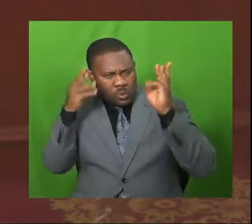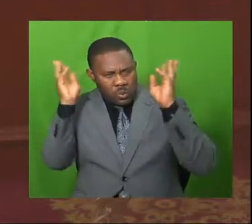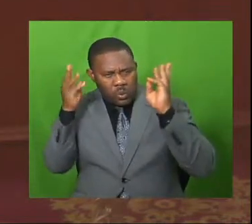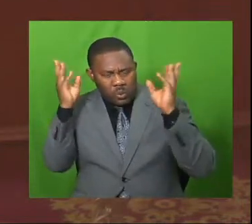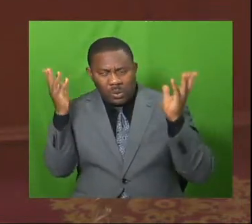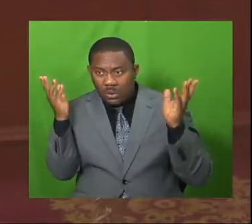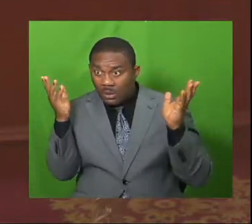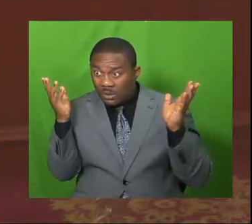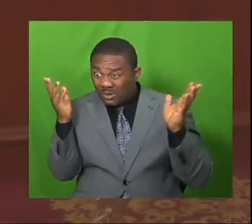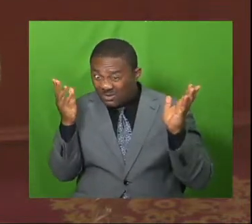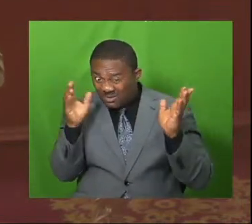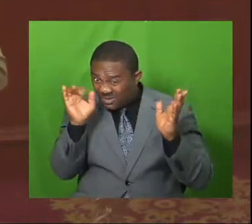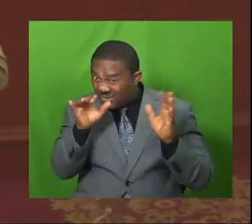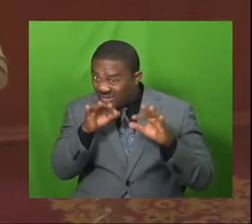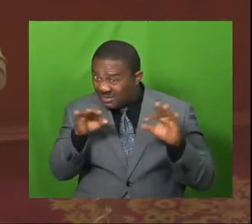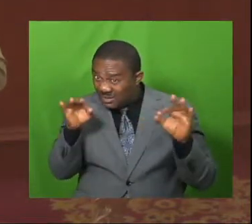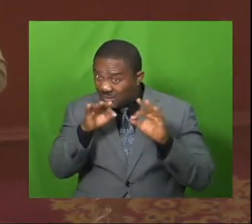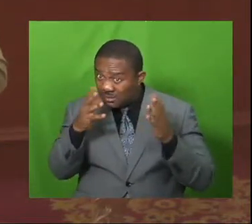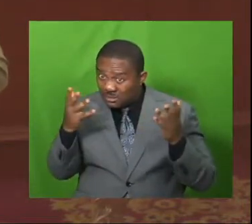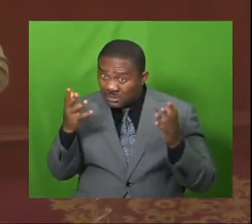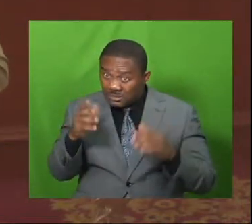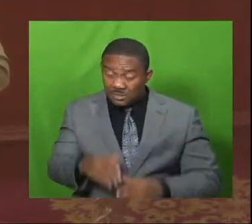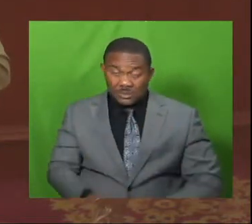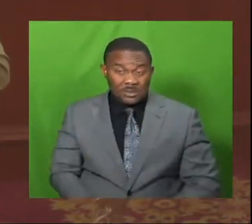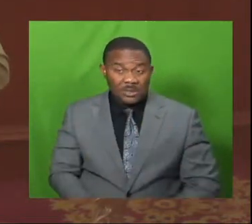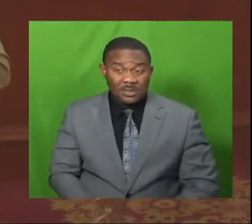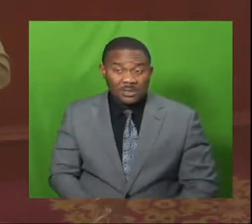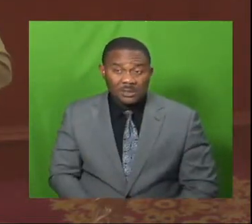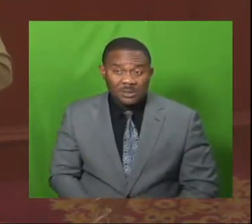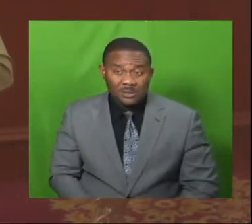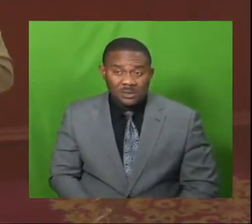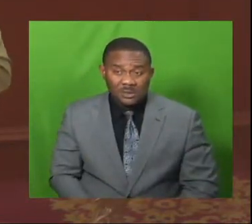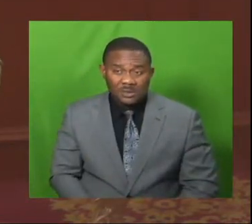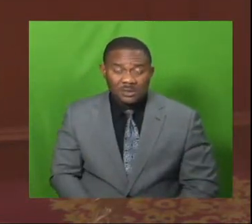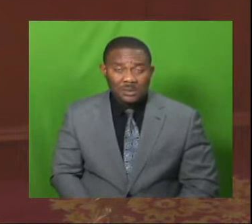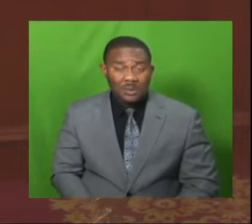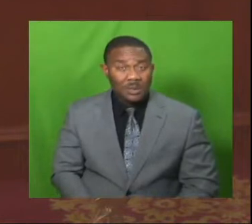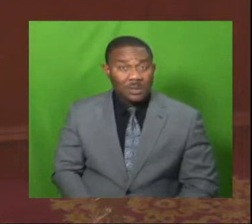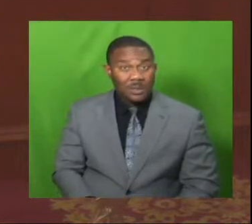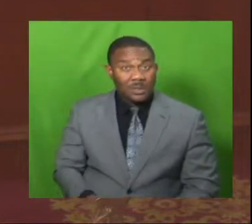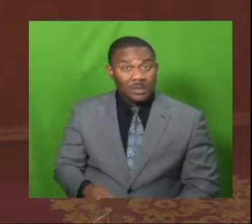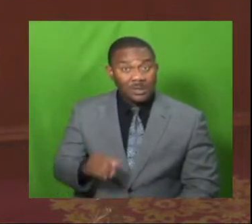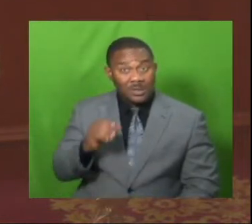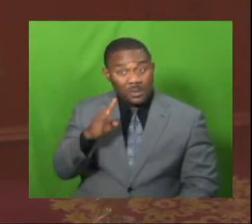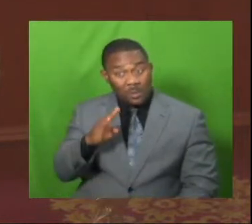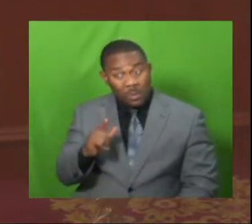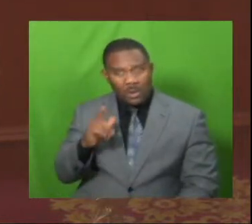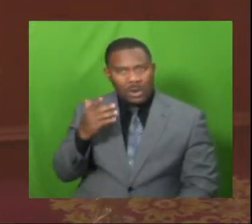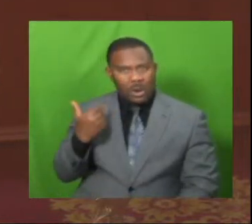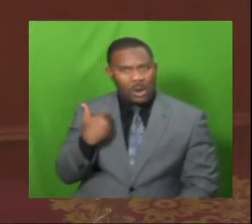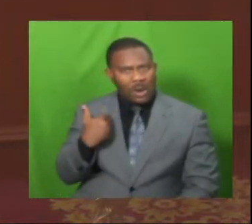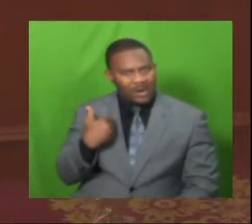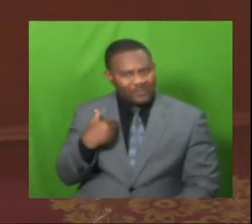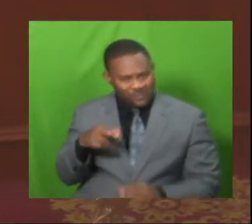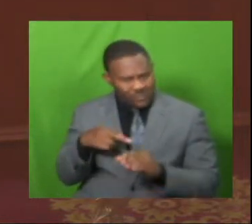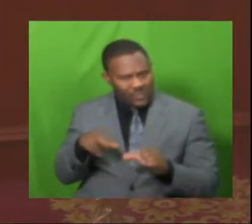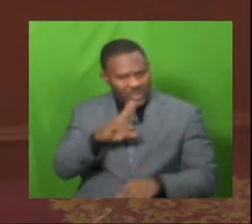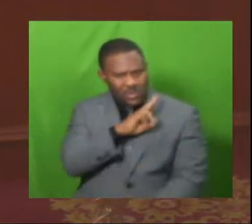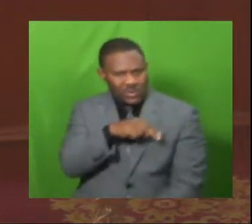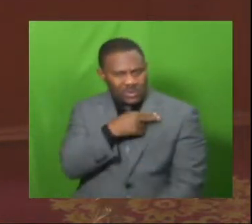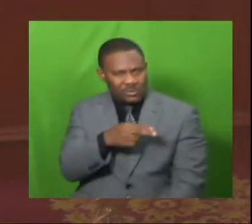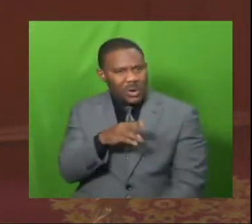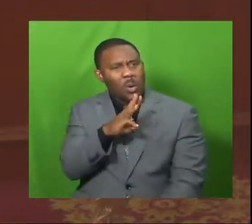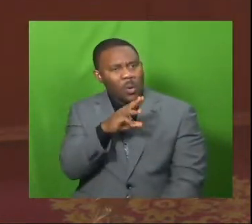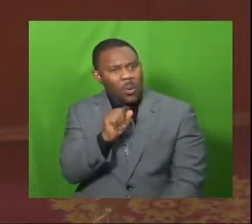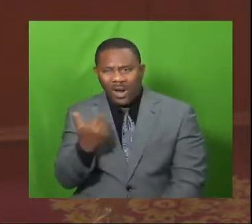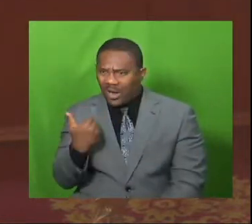mortar? Go to Volga, we are proud because His Excellency built for us a regional hospital. Go to WA, and they are so proud because His